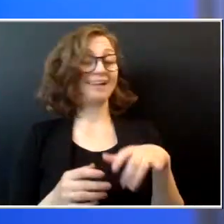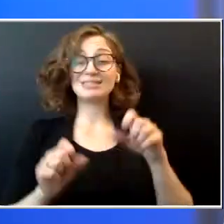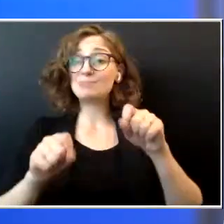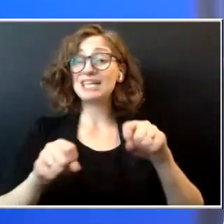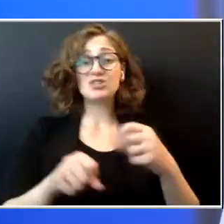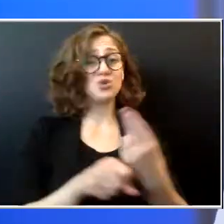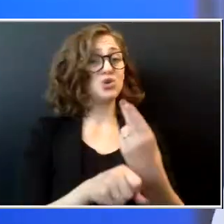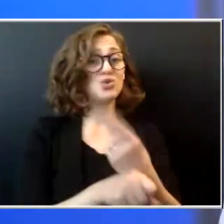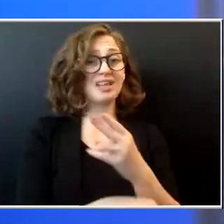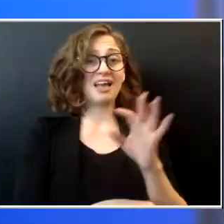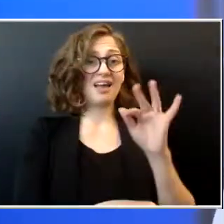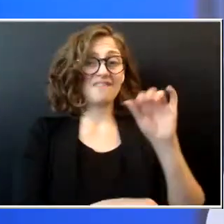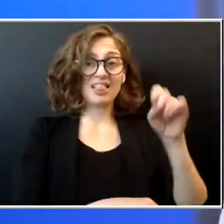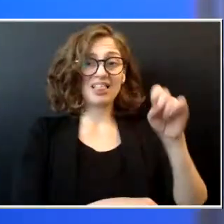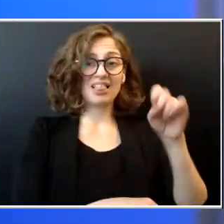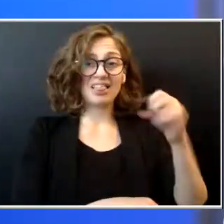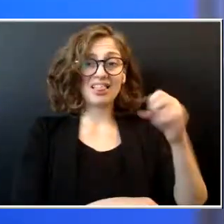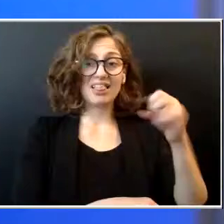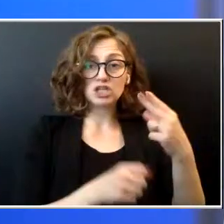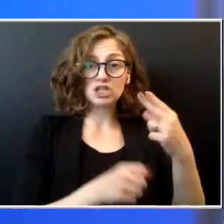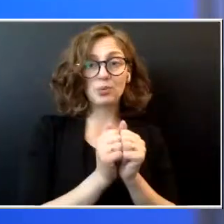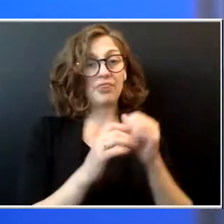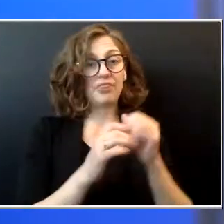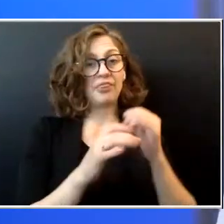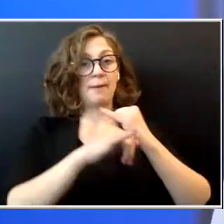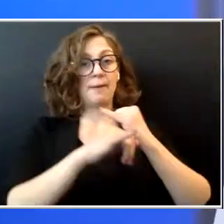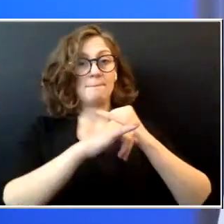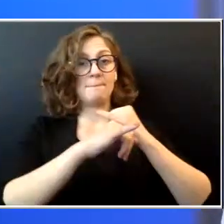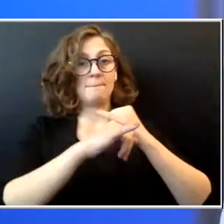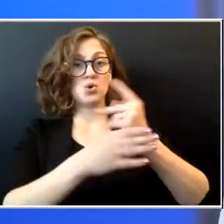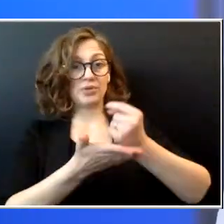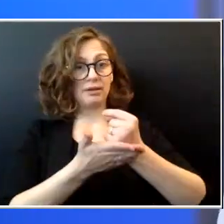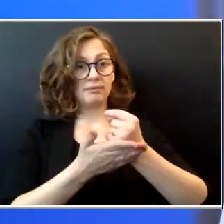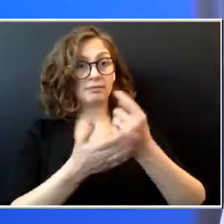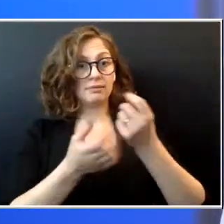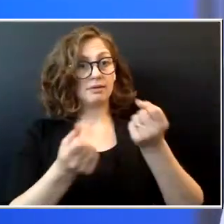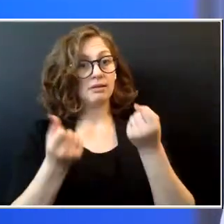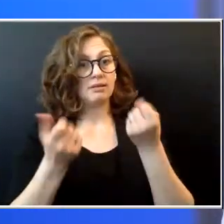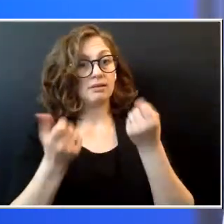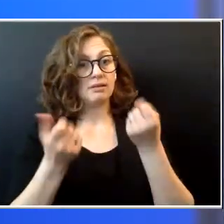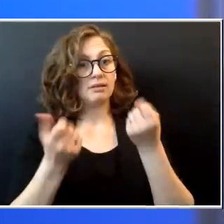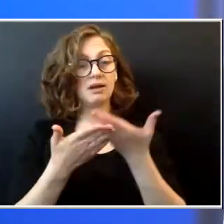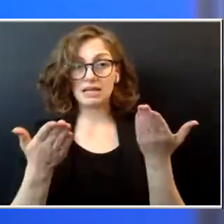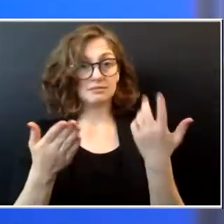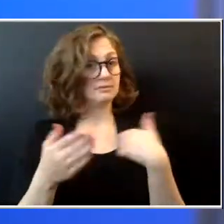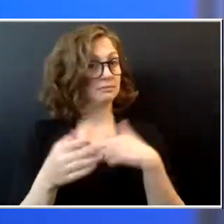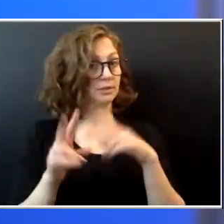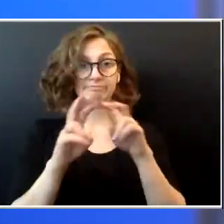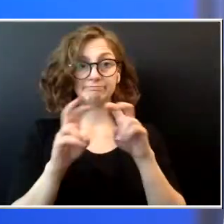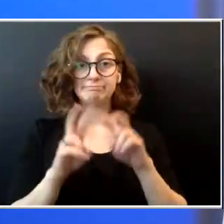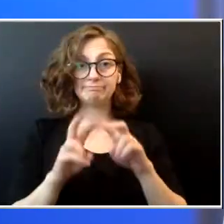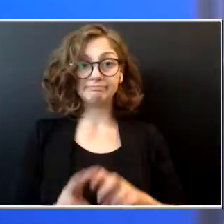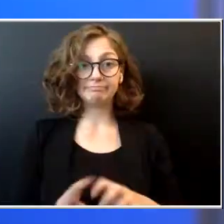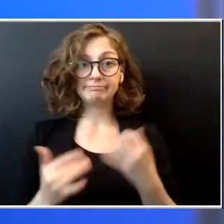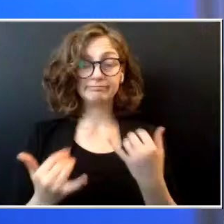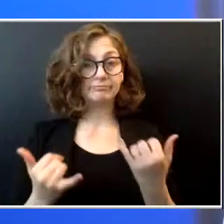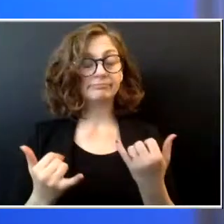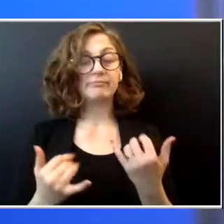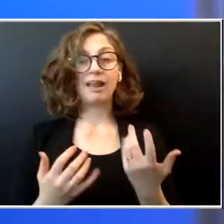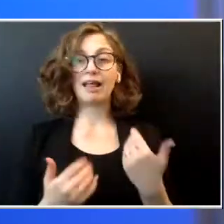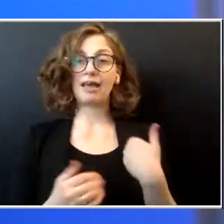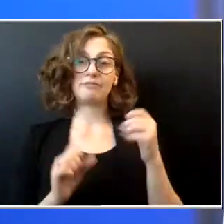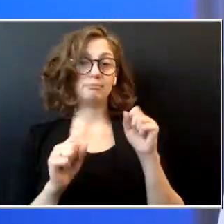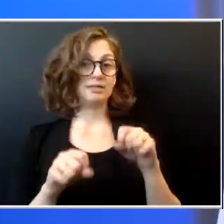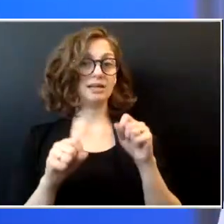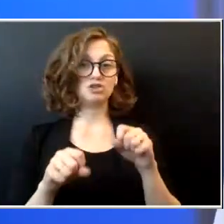lot of things that are kind of slowly being unraveled, and I think that there's that potential in everything, that if we